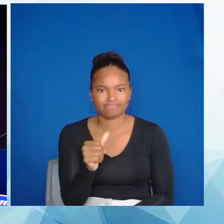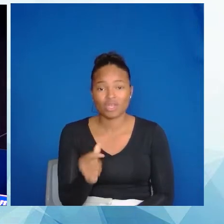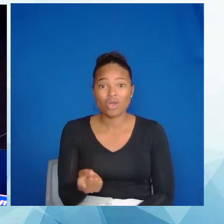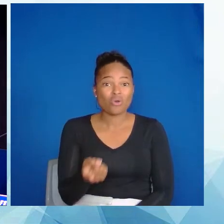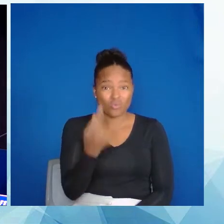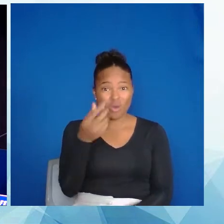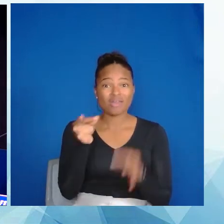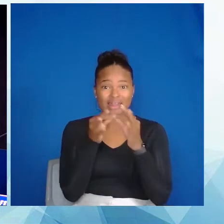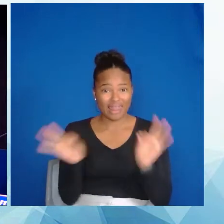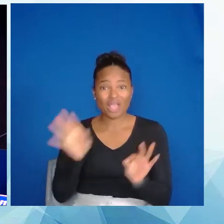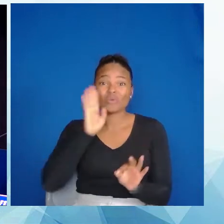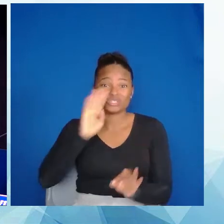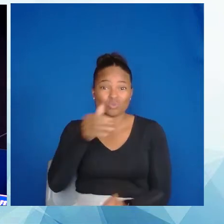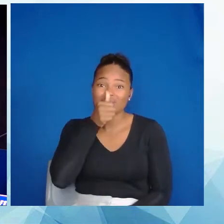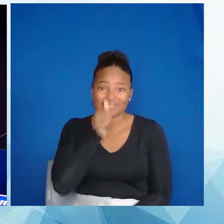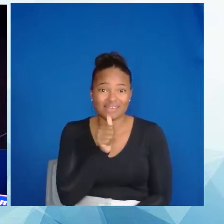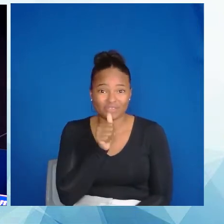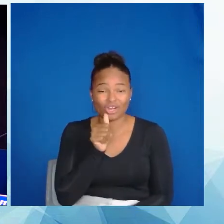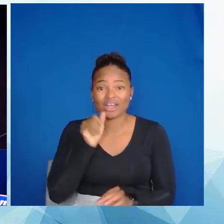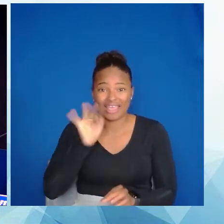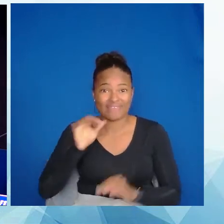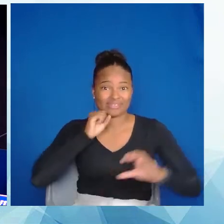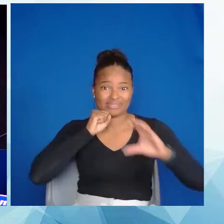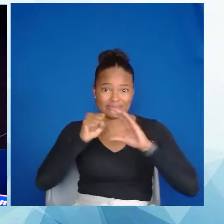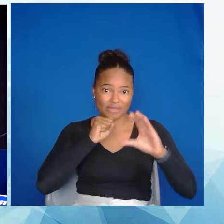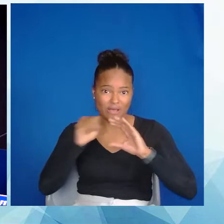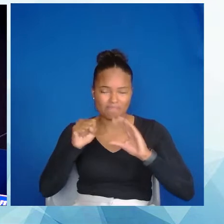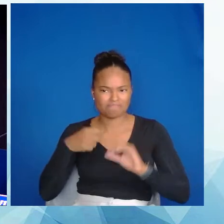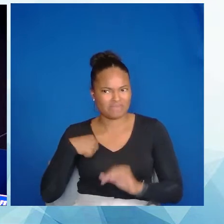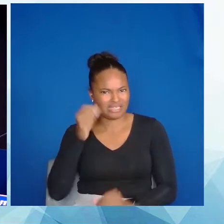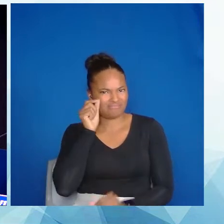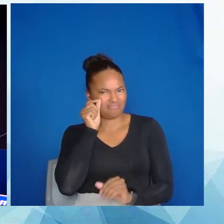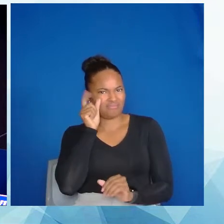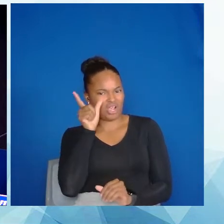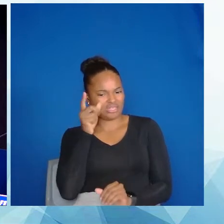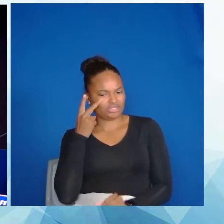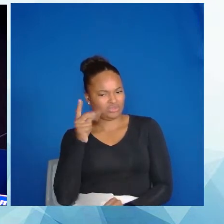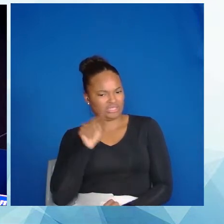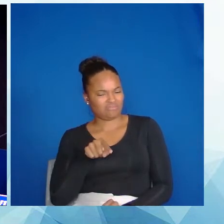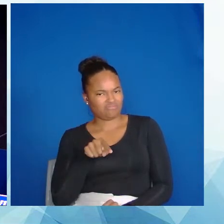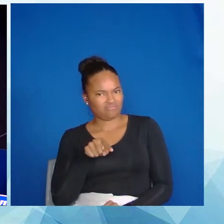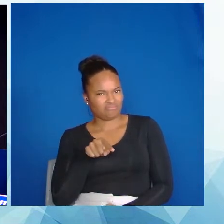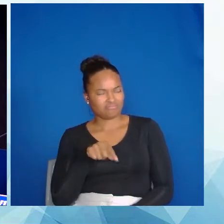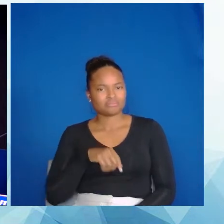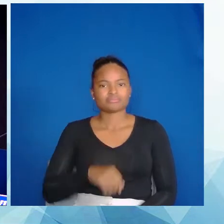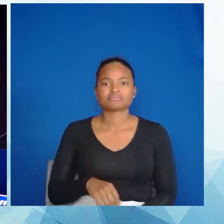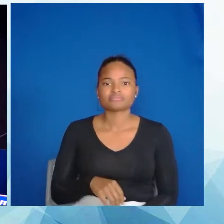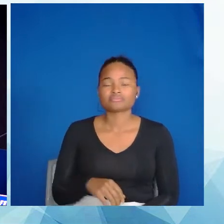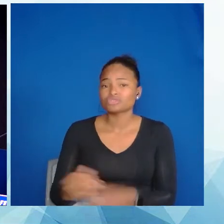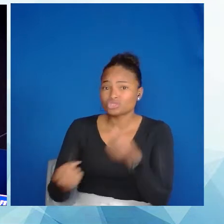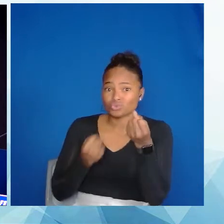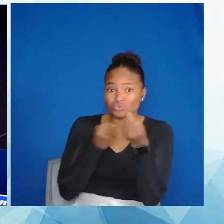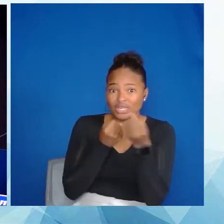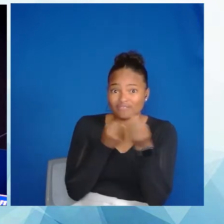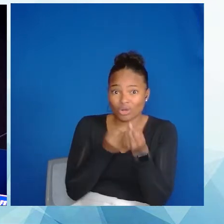suffer when simultaneous communication is used, so I was surprised to see it there. And to reinforce what Linda was